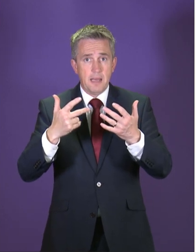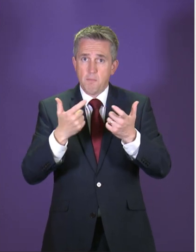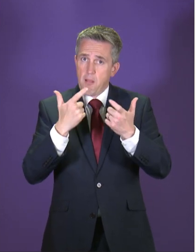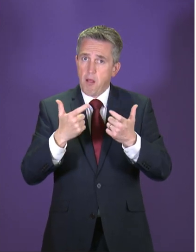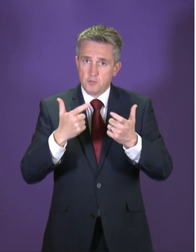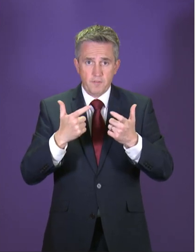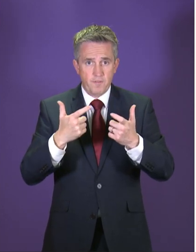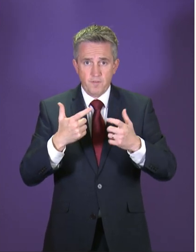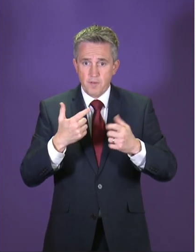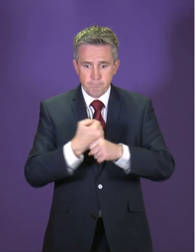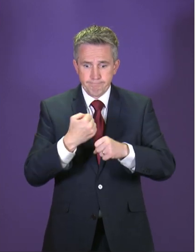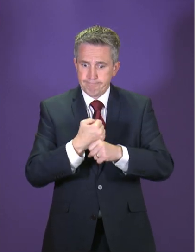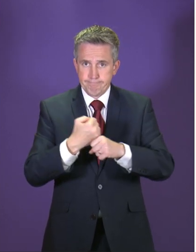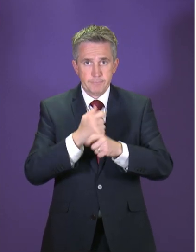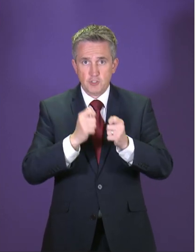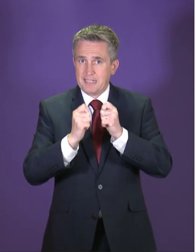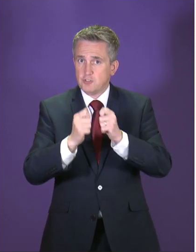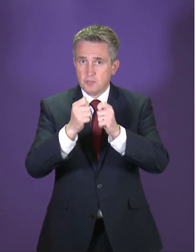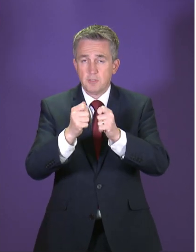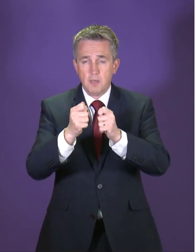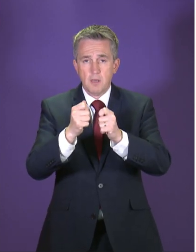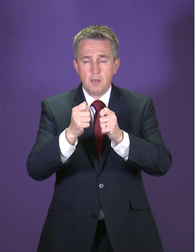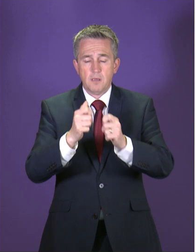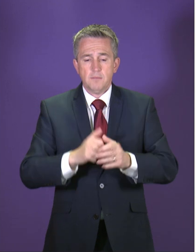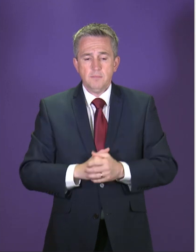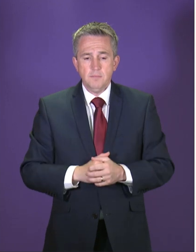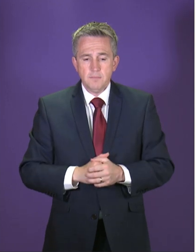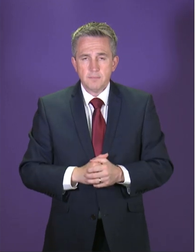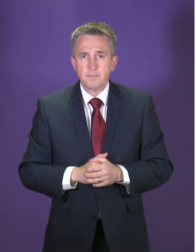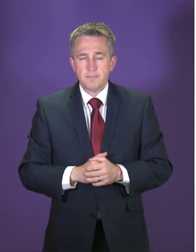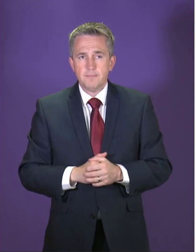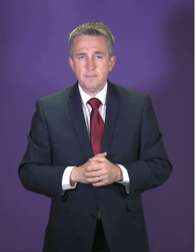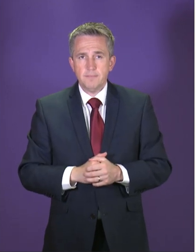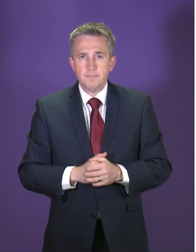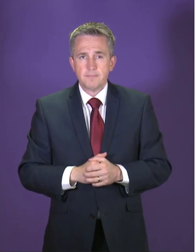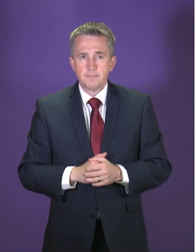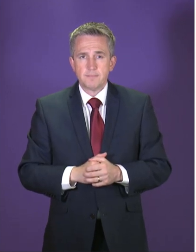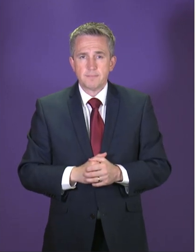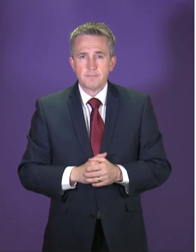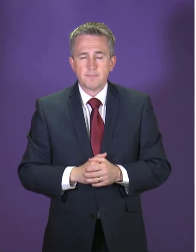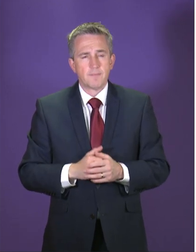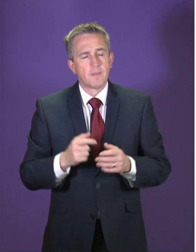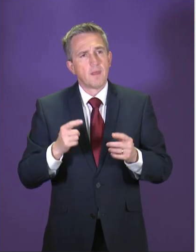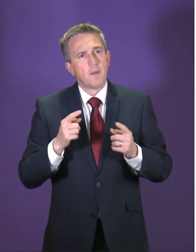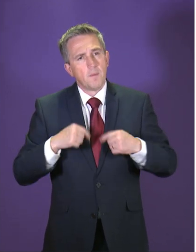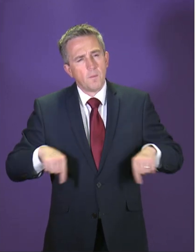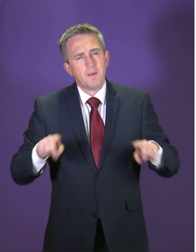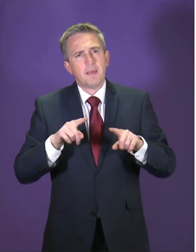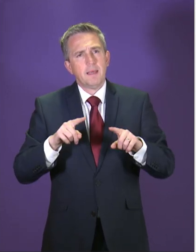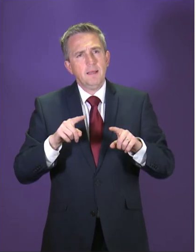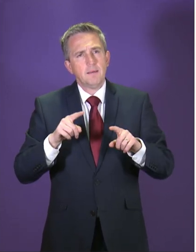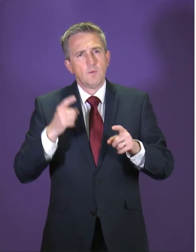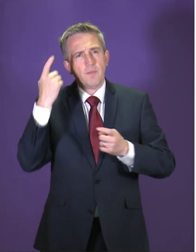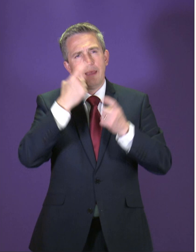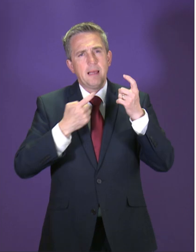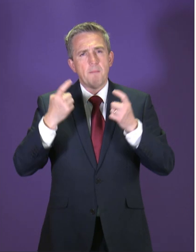growth and transformation. And it made us think very, very hard about the role